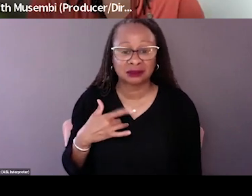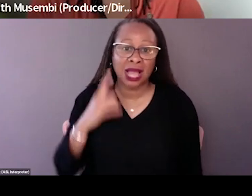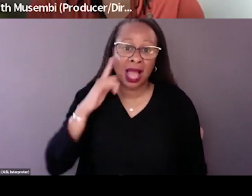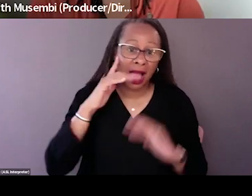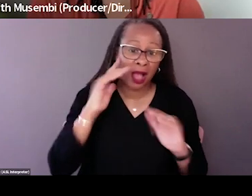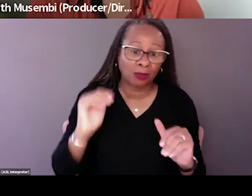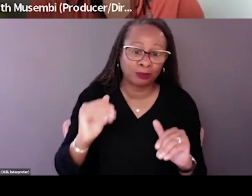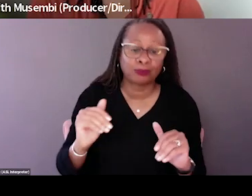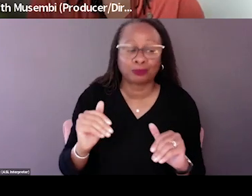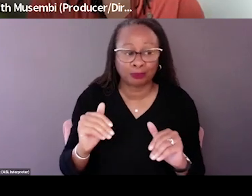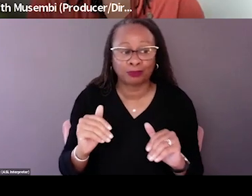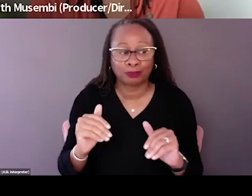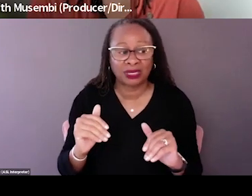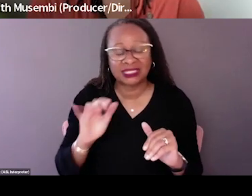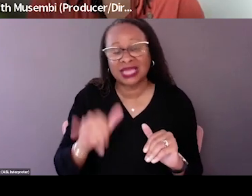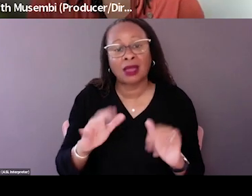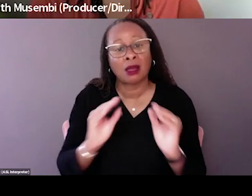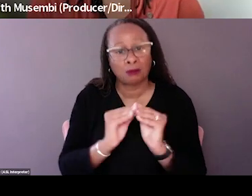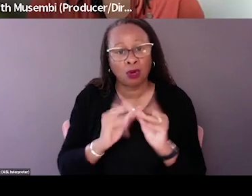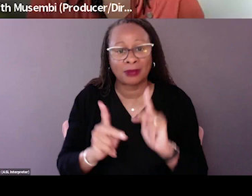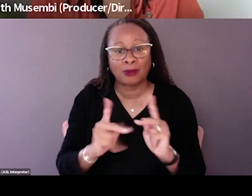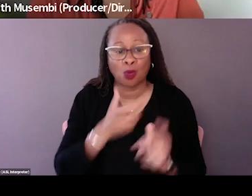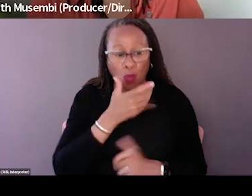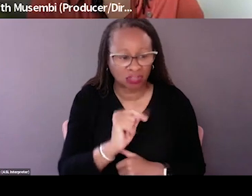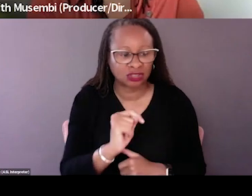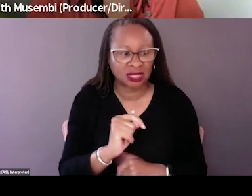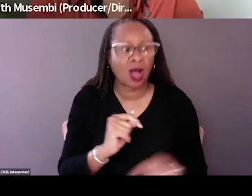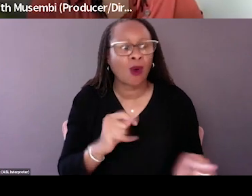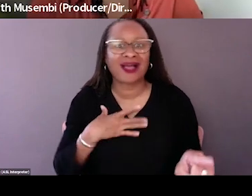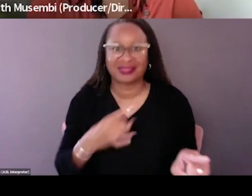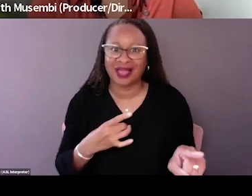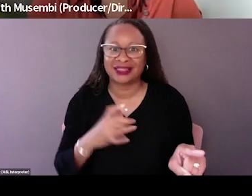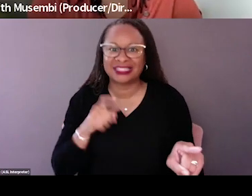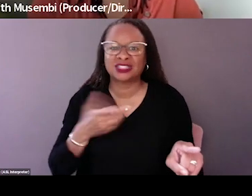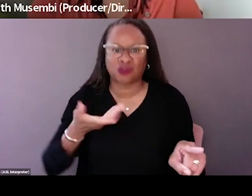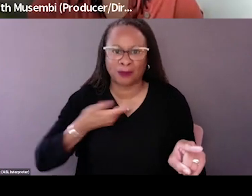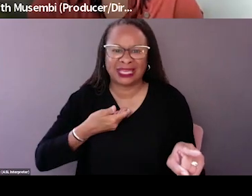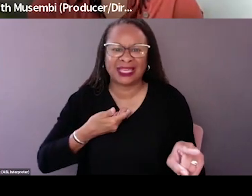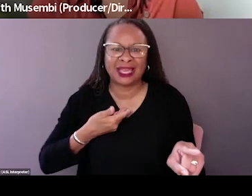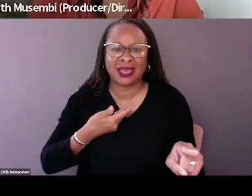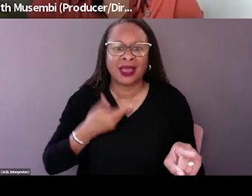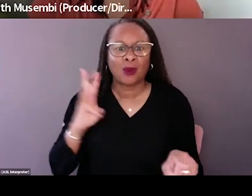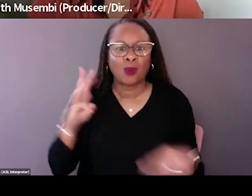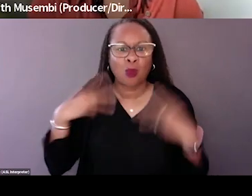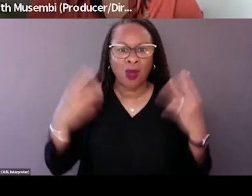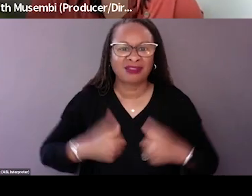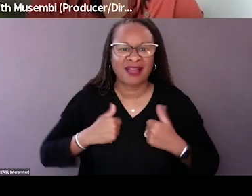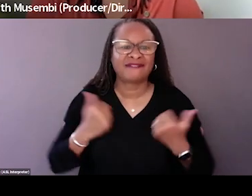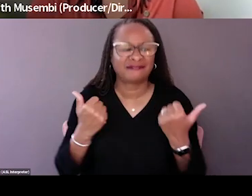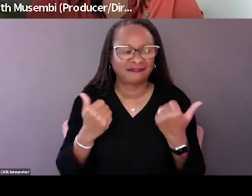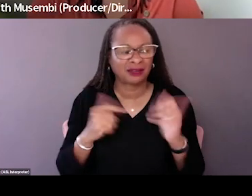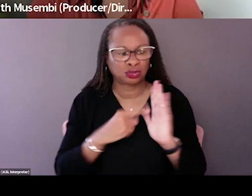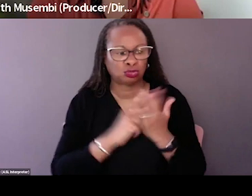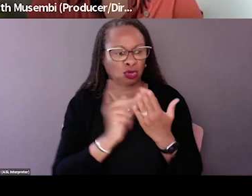more people watch this and go, oh, this is for me. Wildlife shows are for me as well. And see themselves in it and